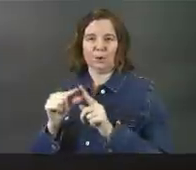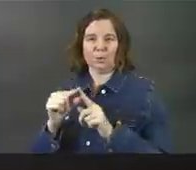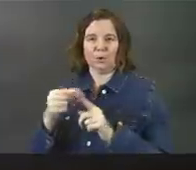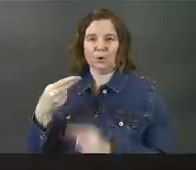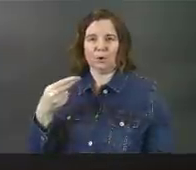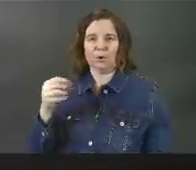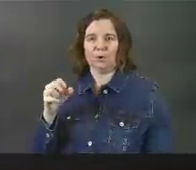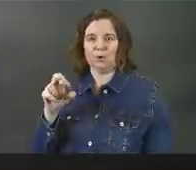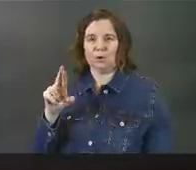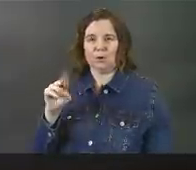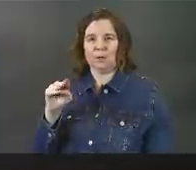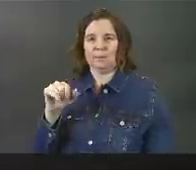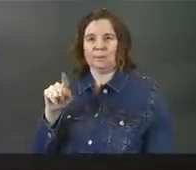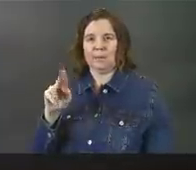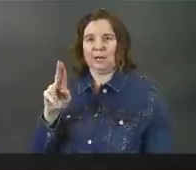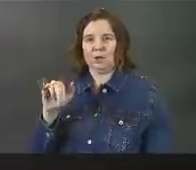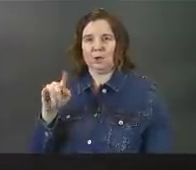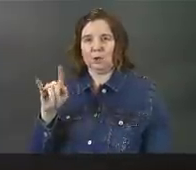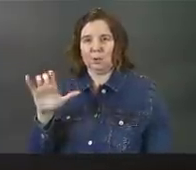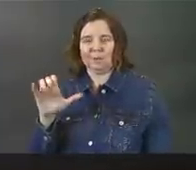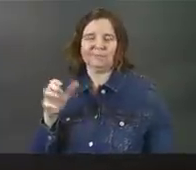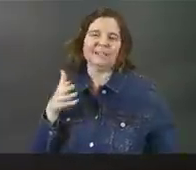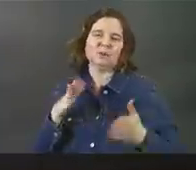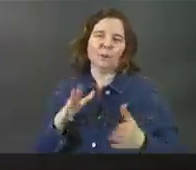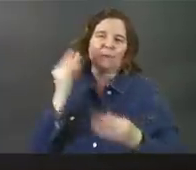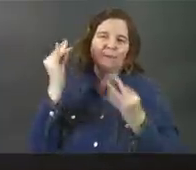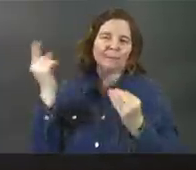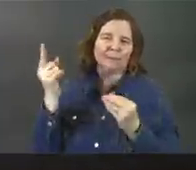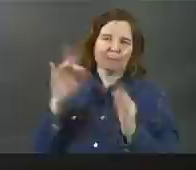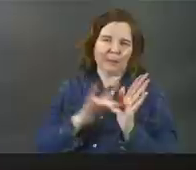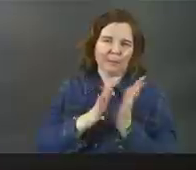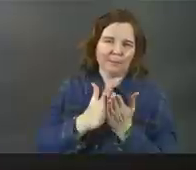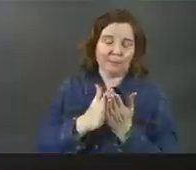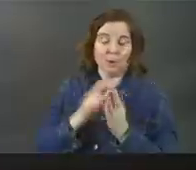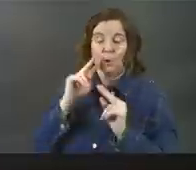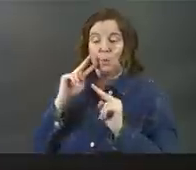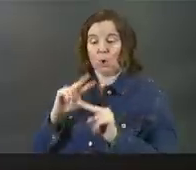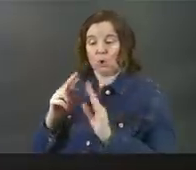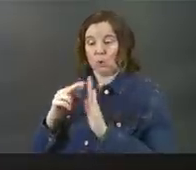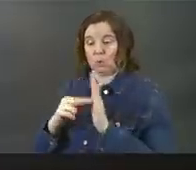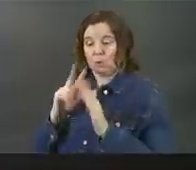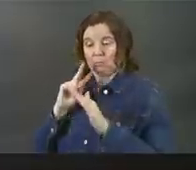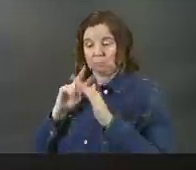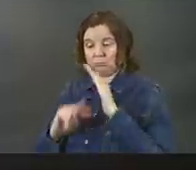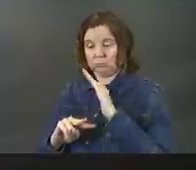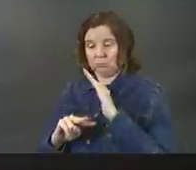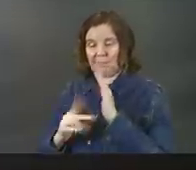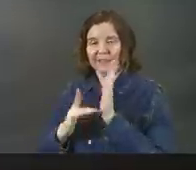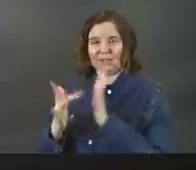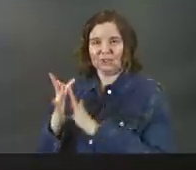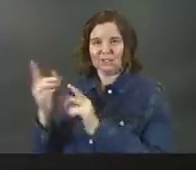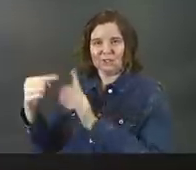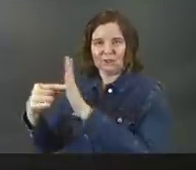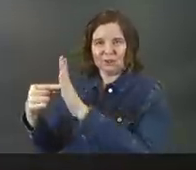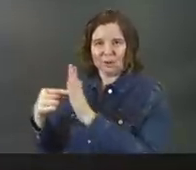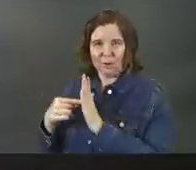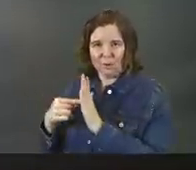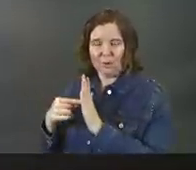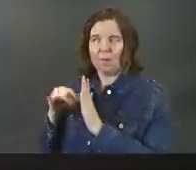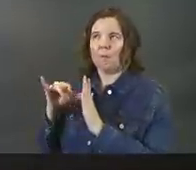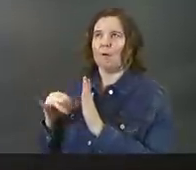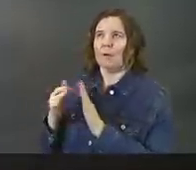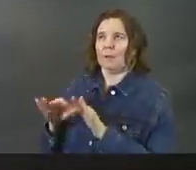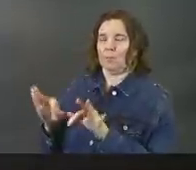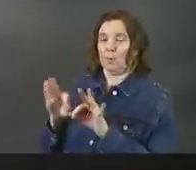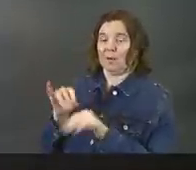means a way of thinking about something in the Bible. We're going to look at a rule about prophecy that Jesus shows us that's so important.